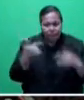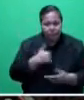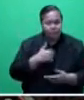relation amendment.